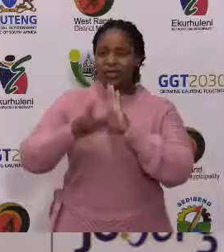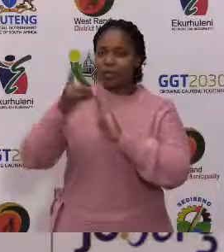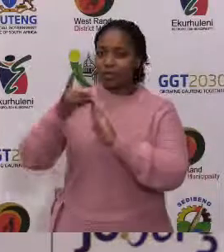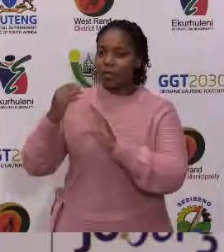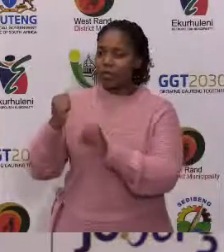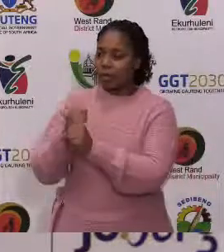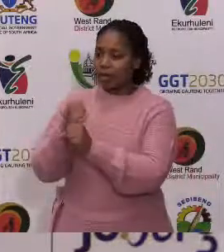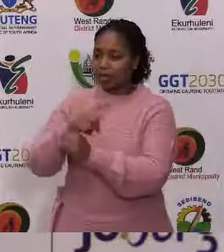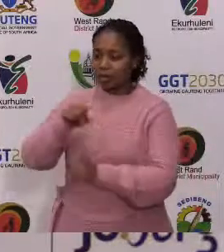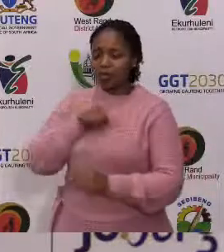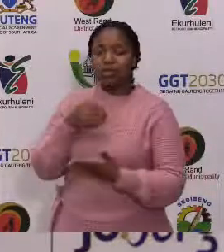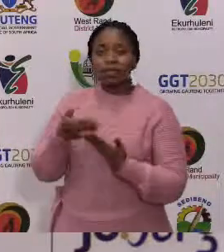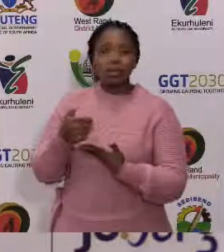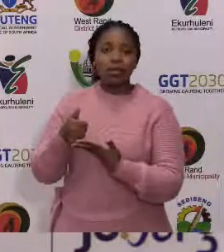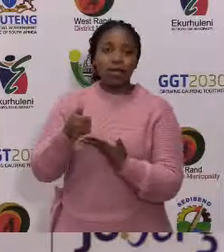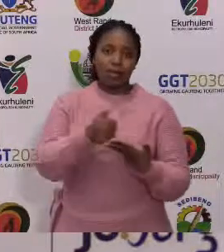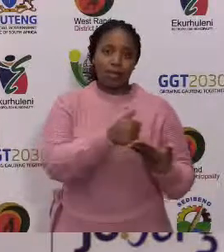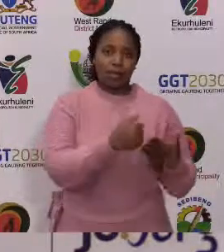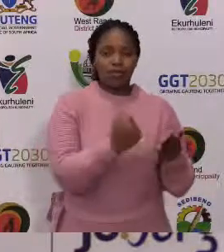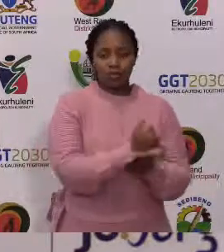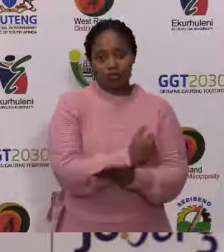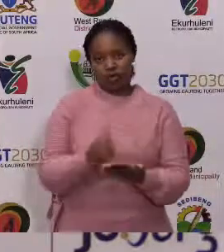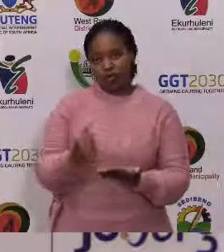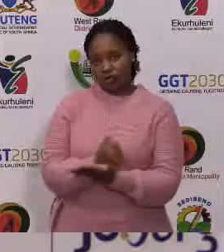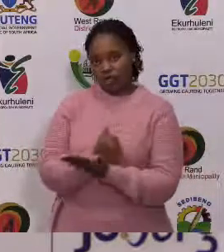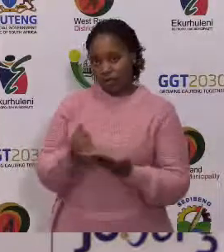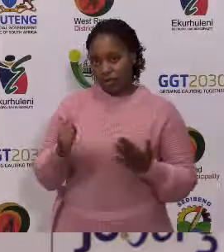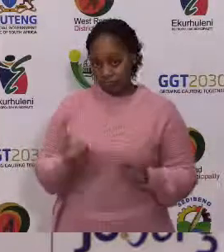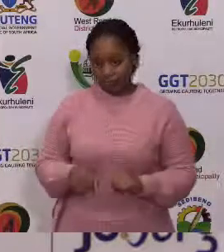community workers to assist to register.